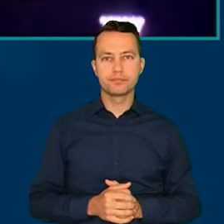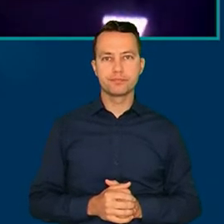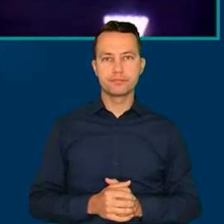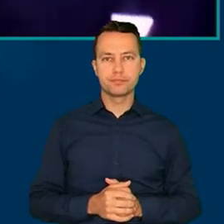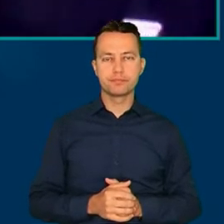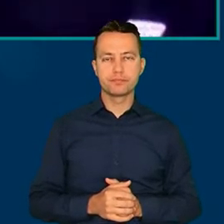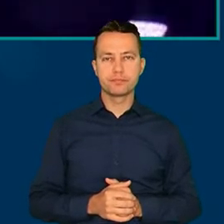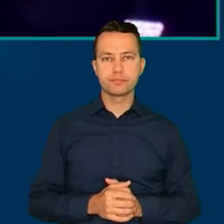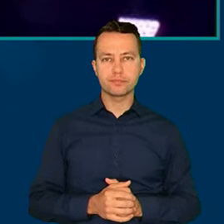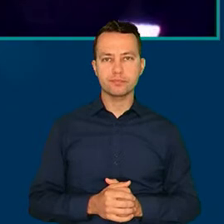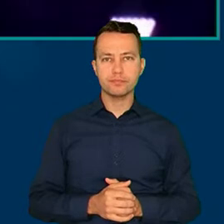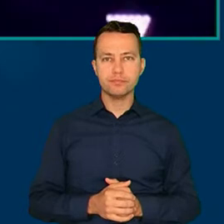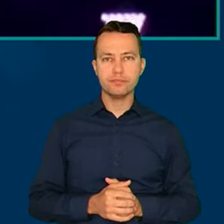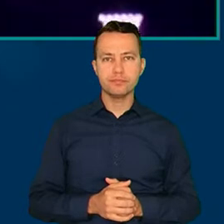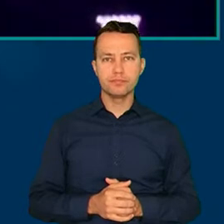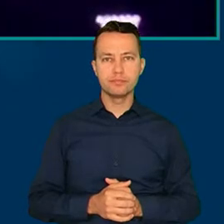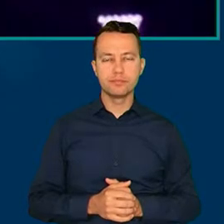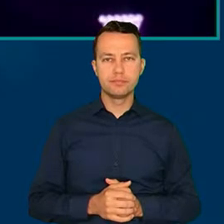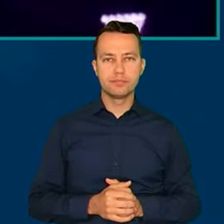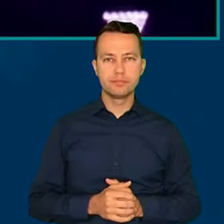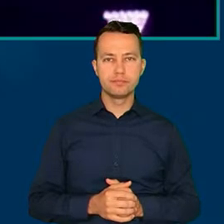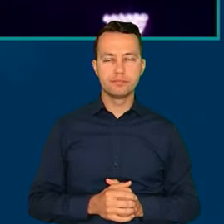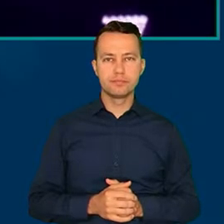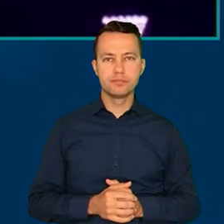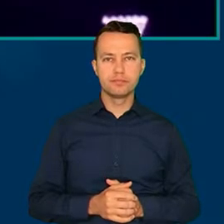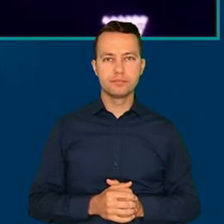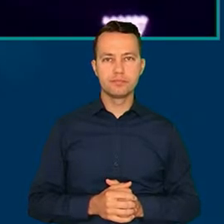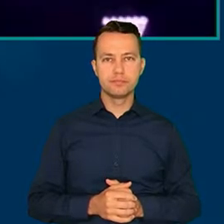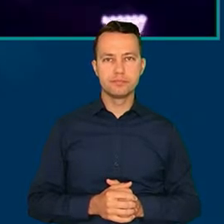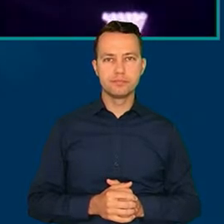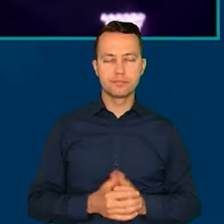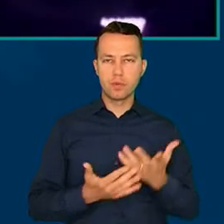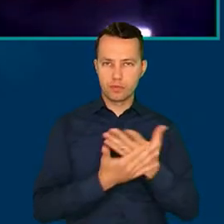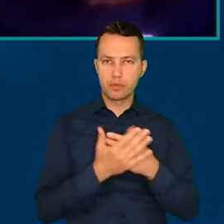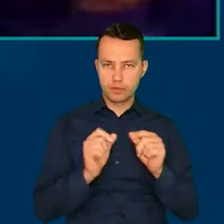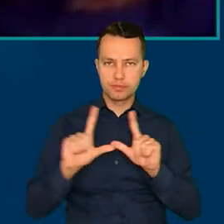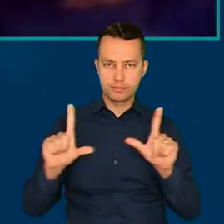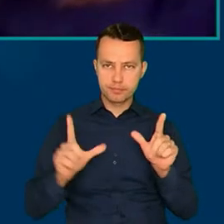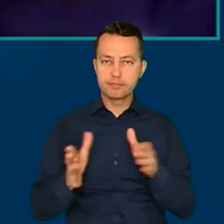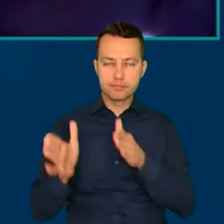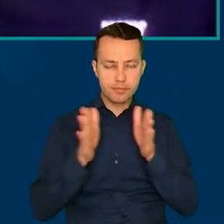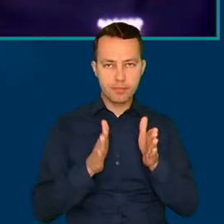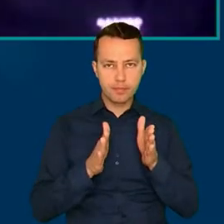And then the next slide, because